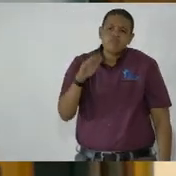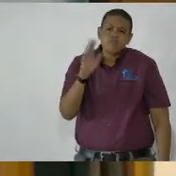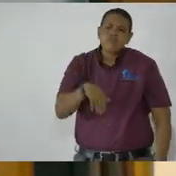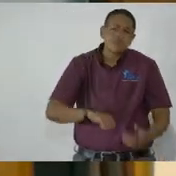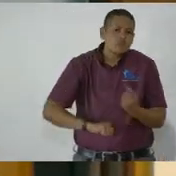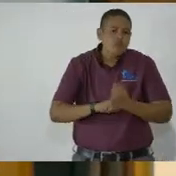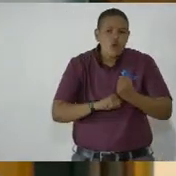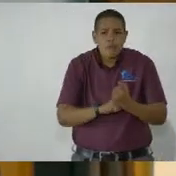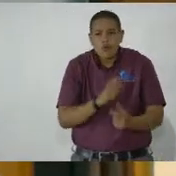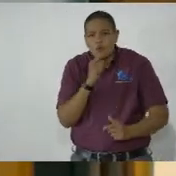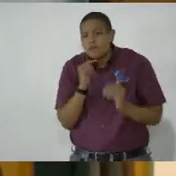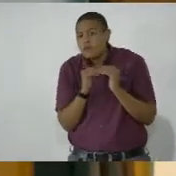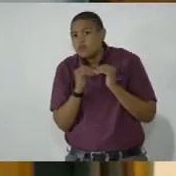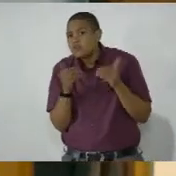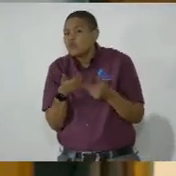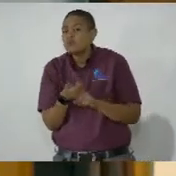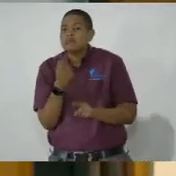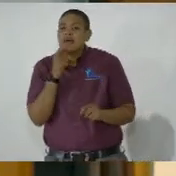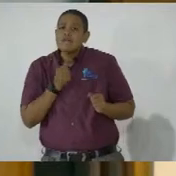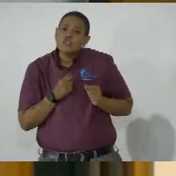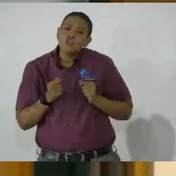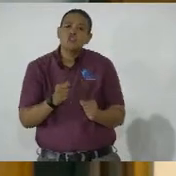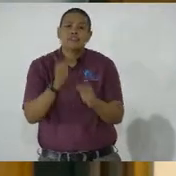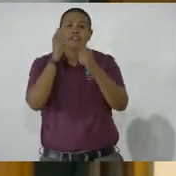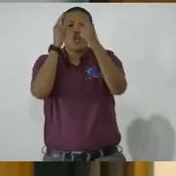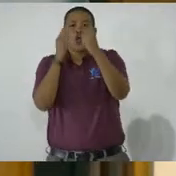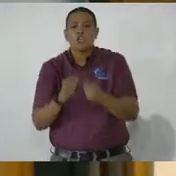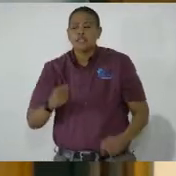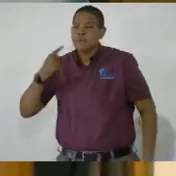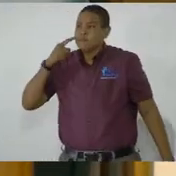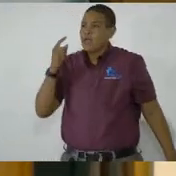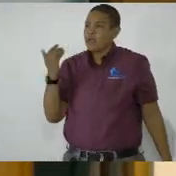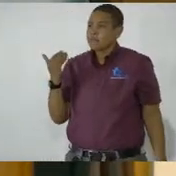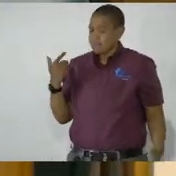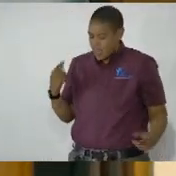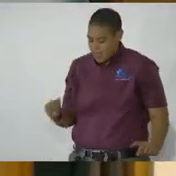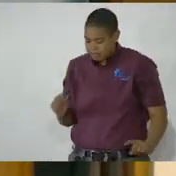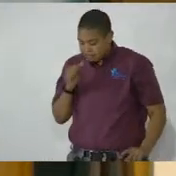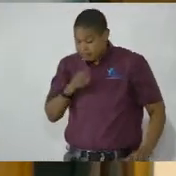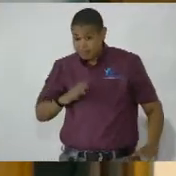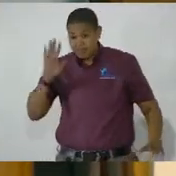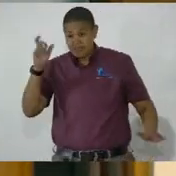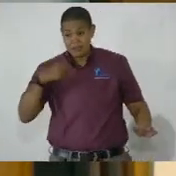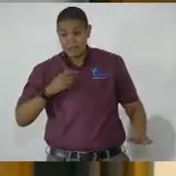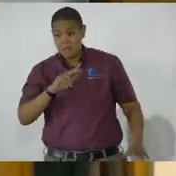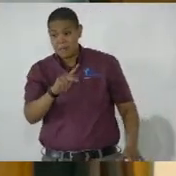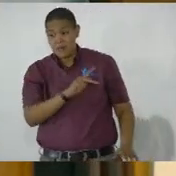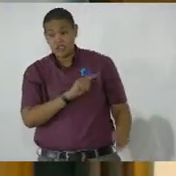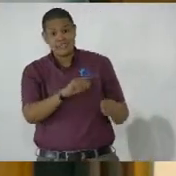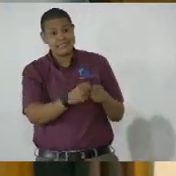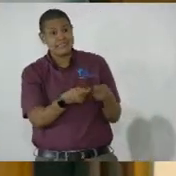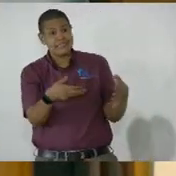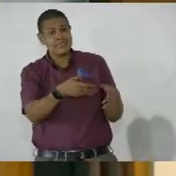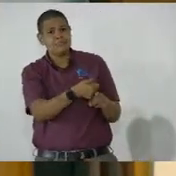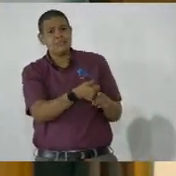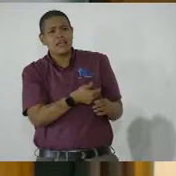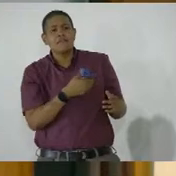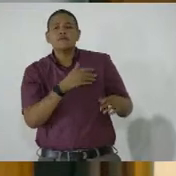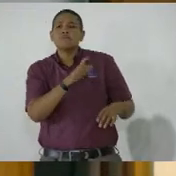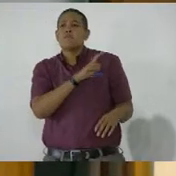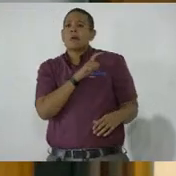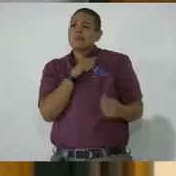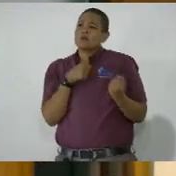the justice sector strategic objectives. Madam Speaker, to my personal team, Close Protection